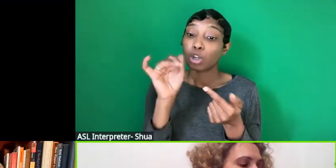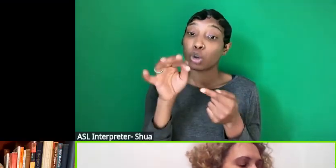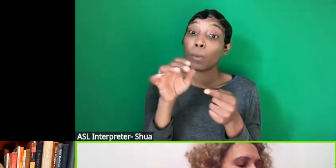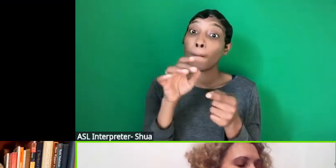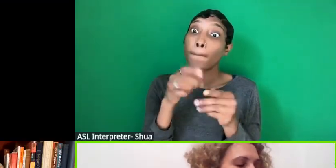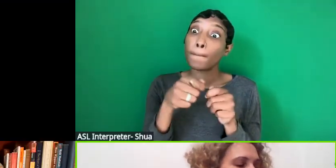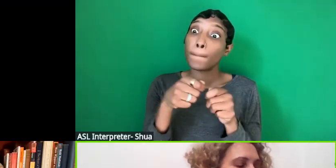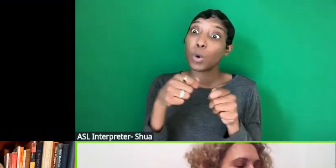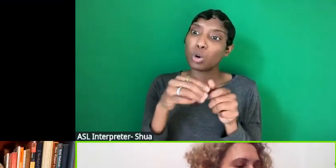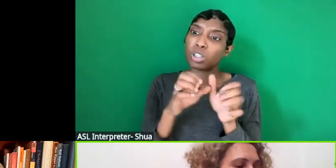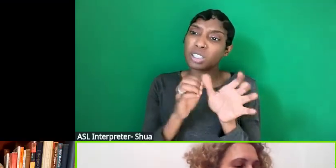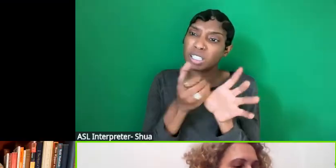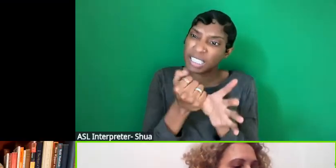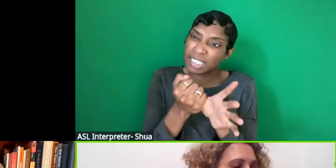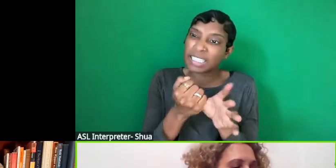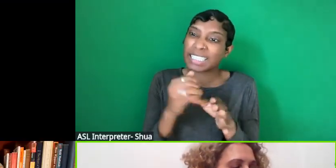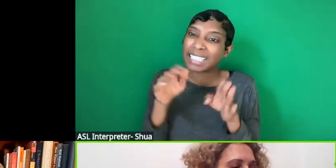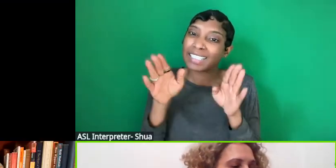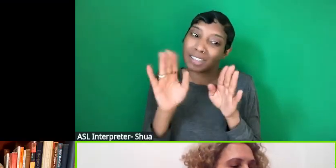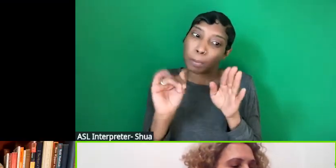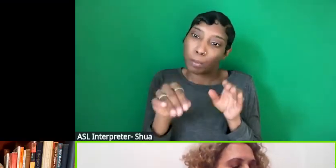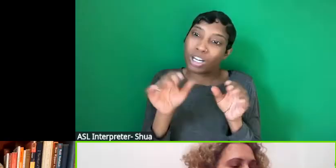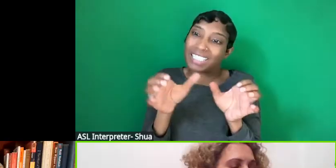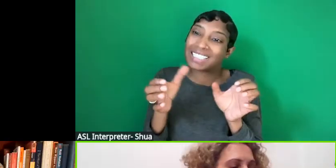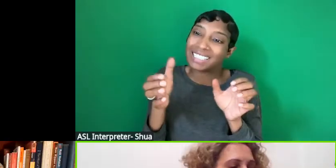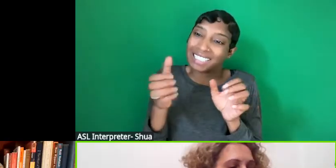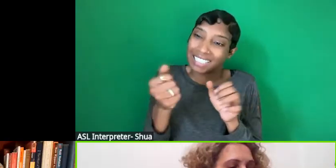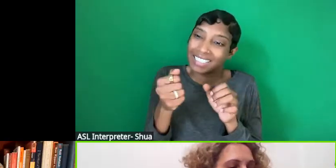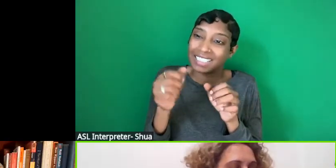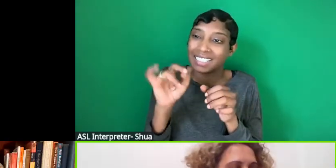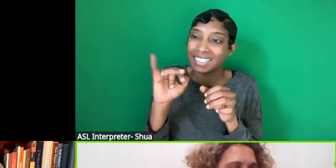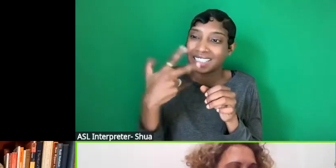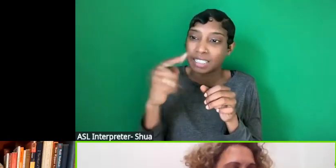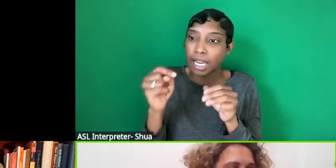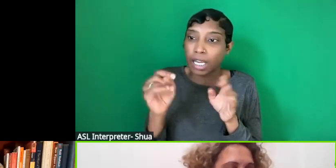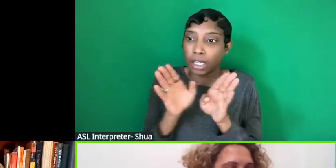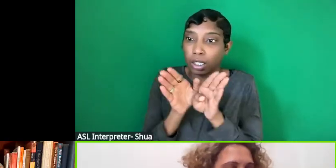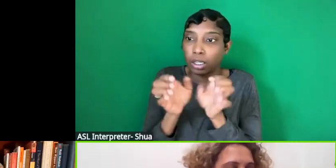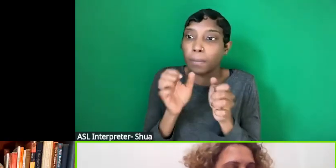So here, again, you're going to go ahead and put your